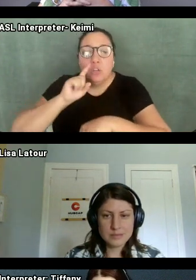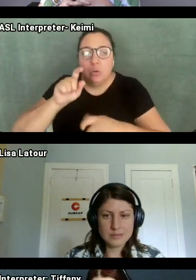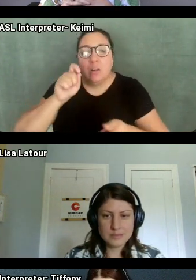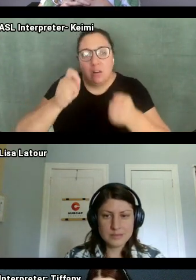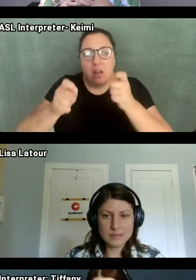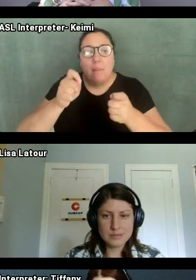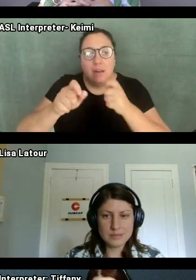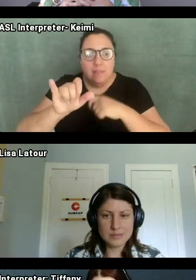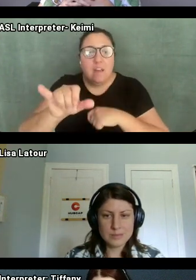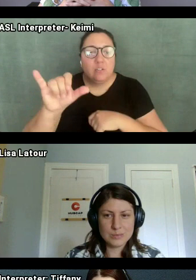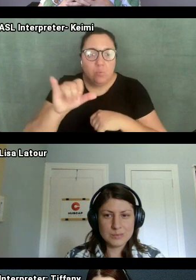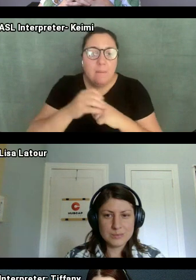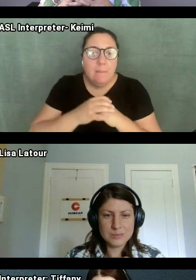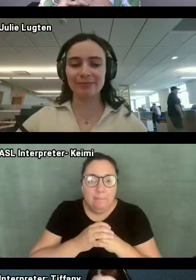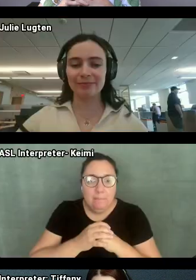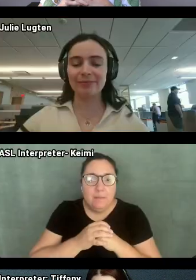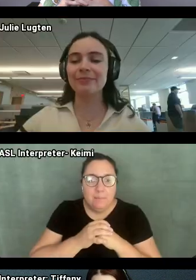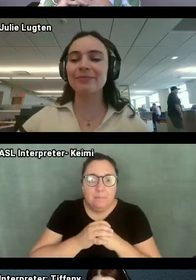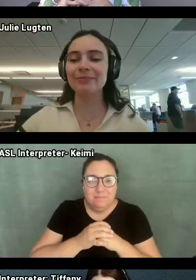too.